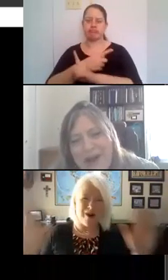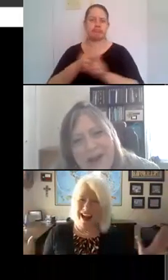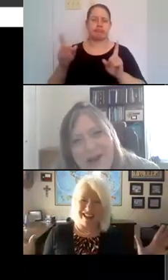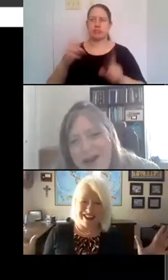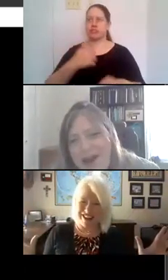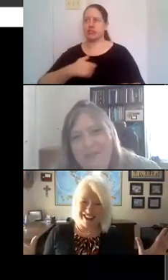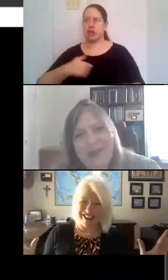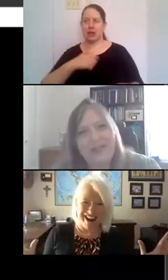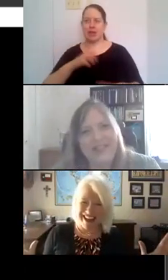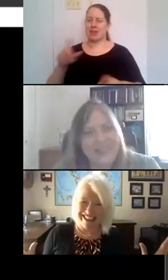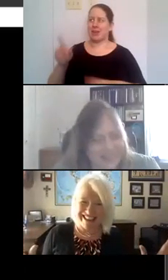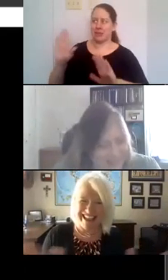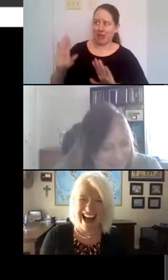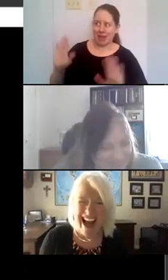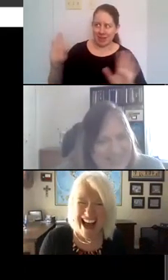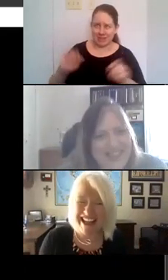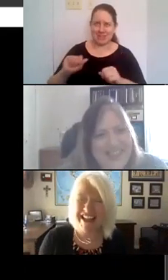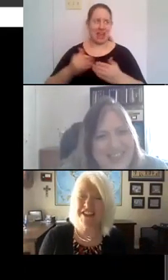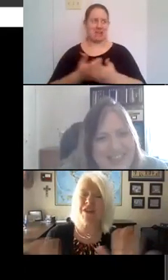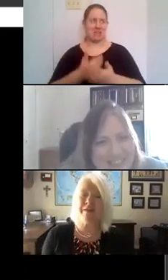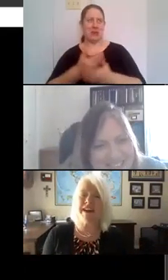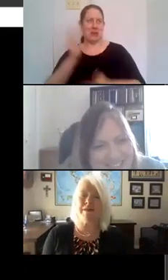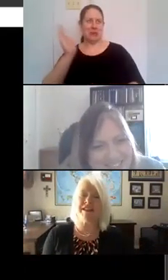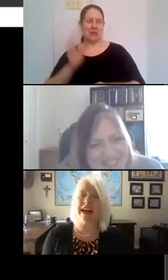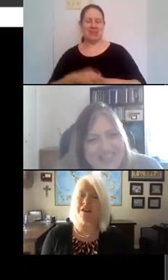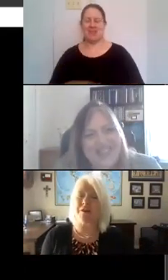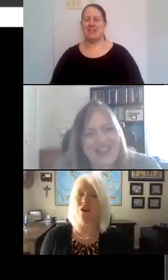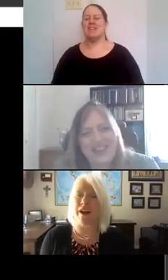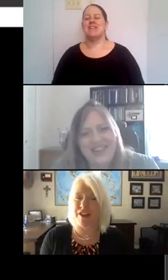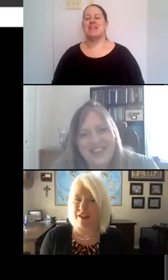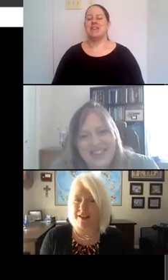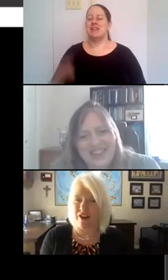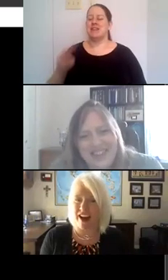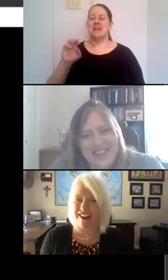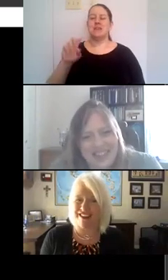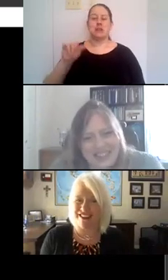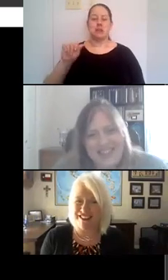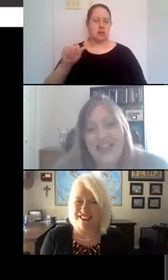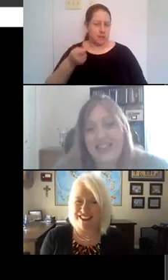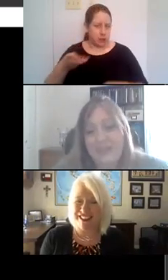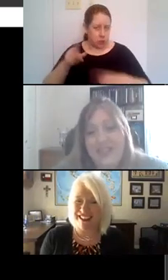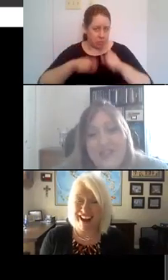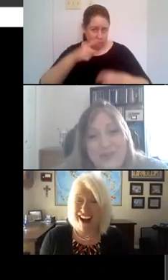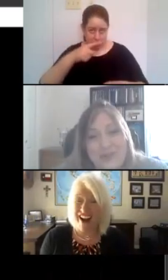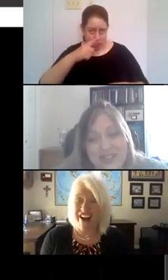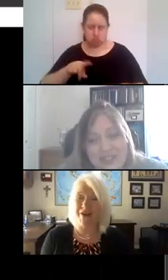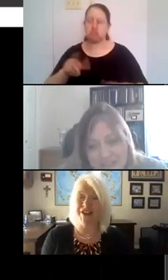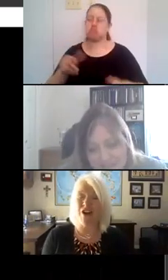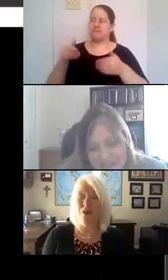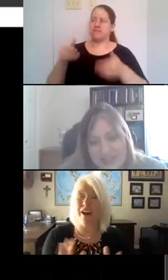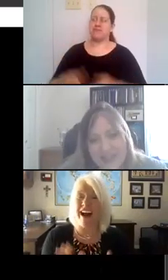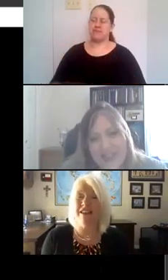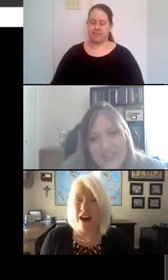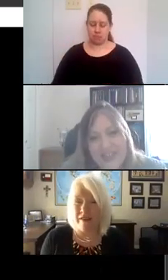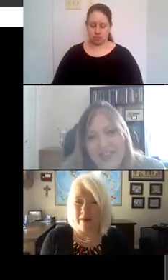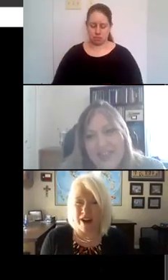doing great. Darcy, I'm new at this. So let me just ask you a few questions. Is that okay? Yes, please do. Oh, so